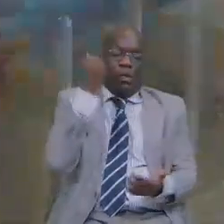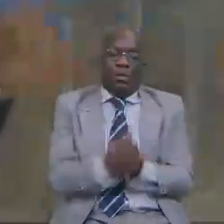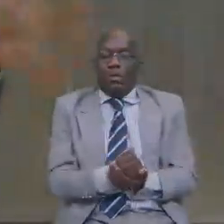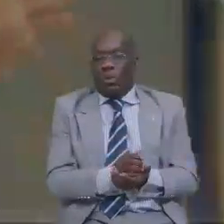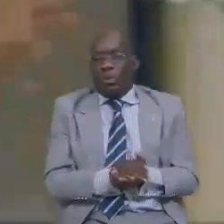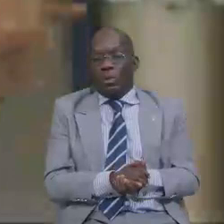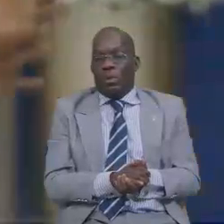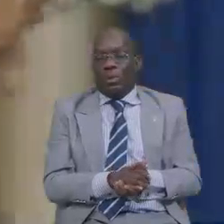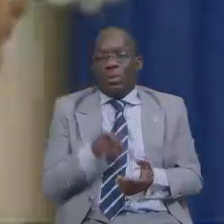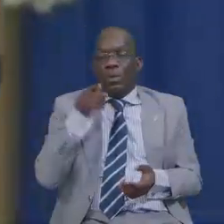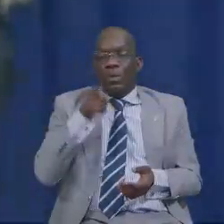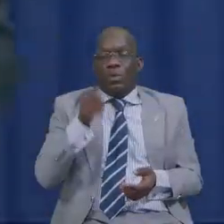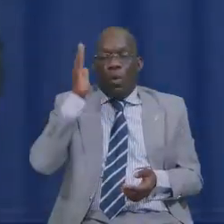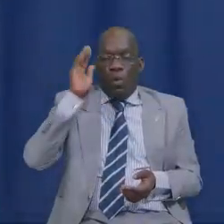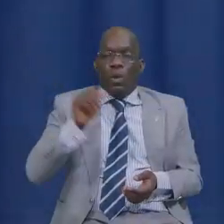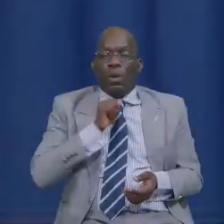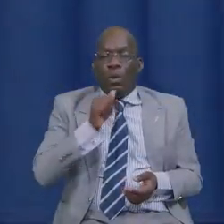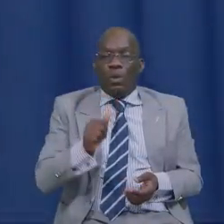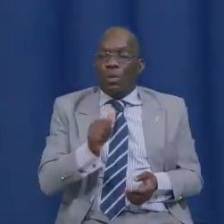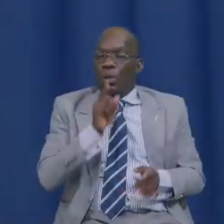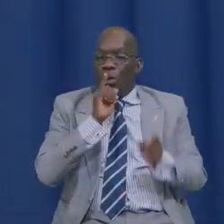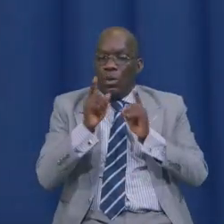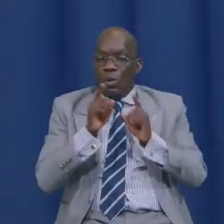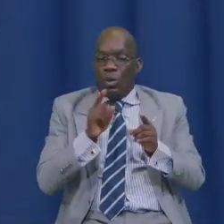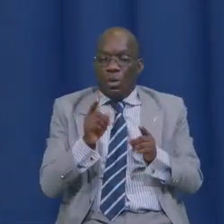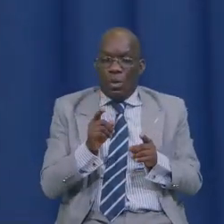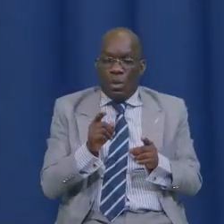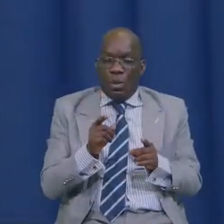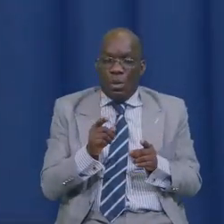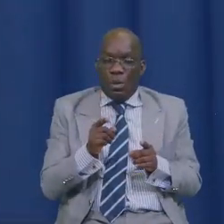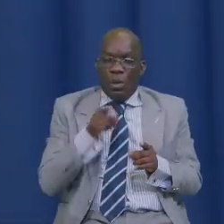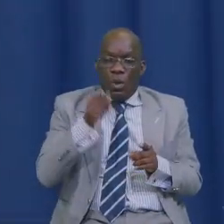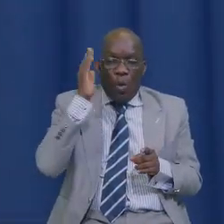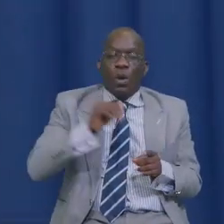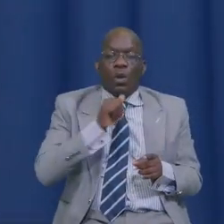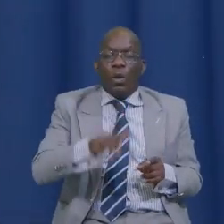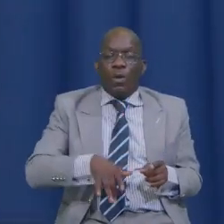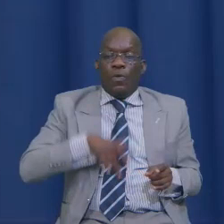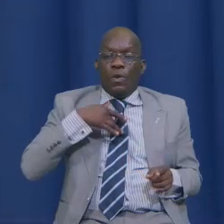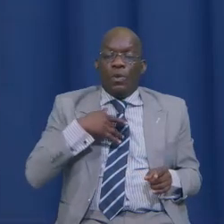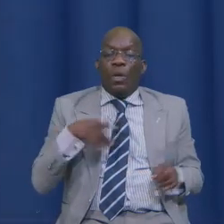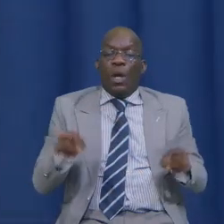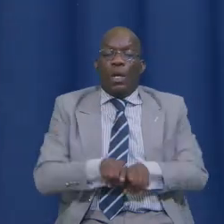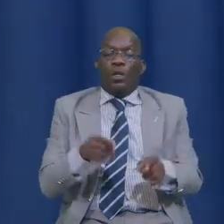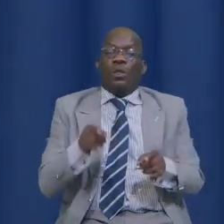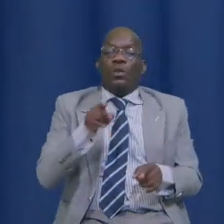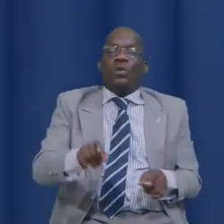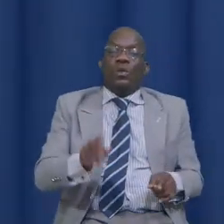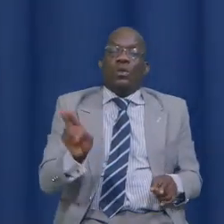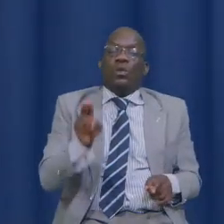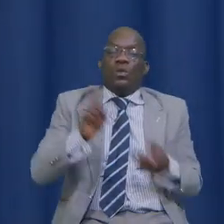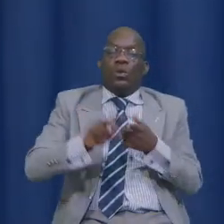You will not talk as you used to talk. You will not feel like you used to feel. You will